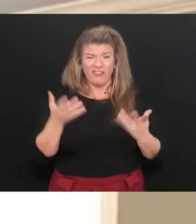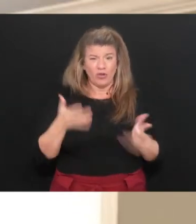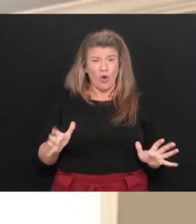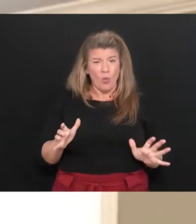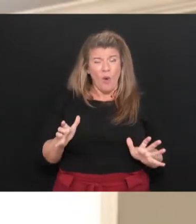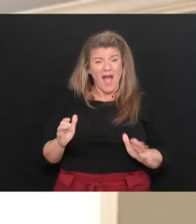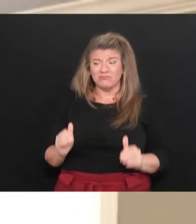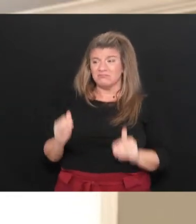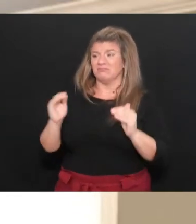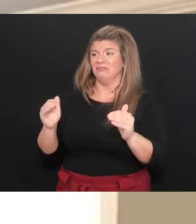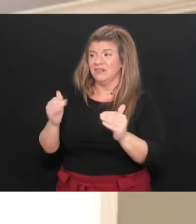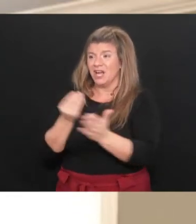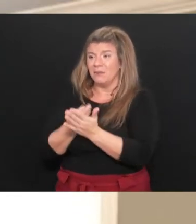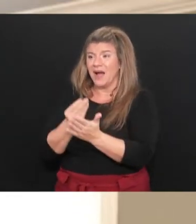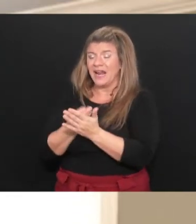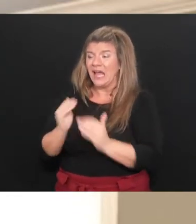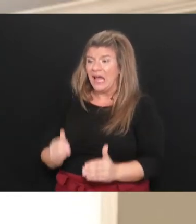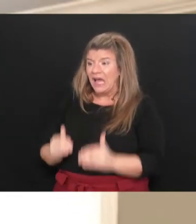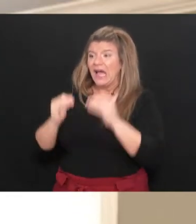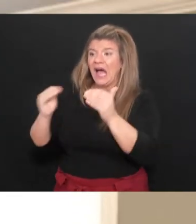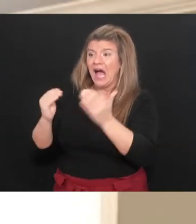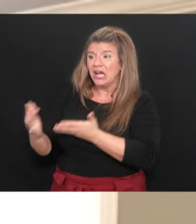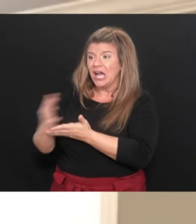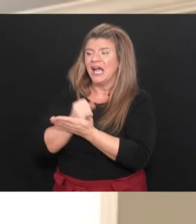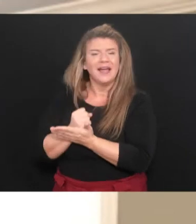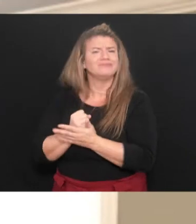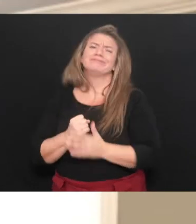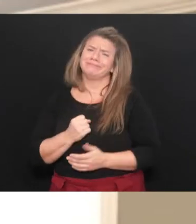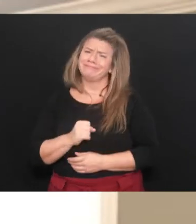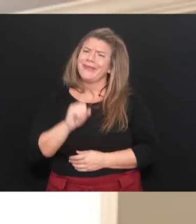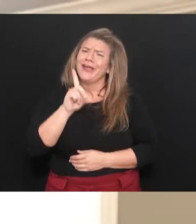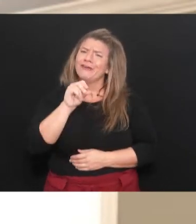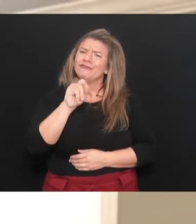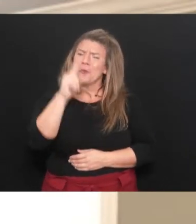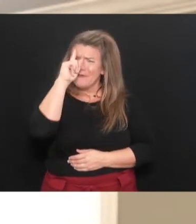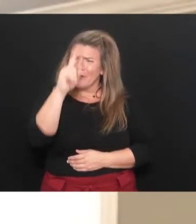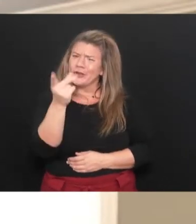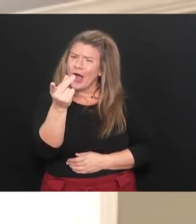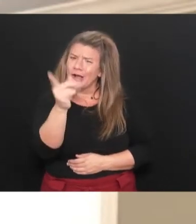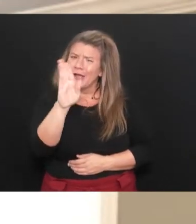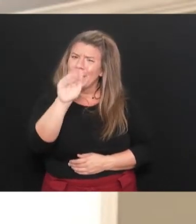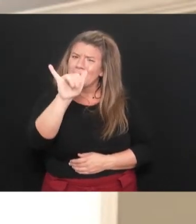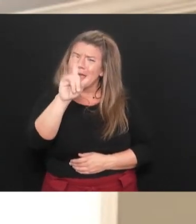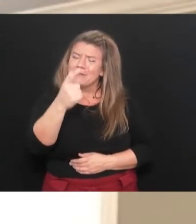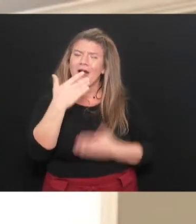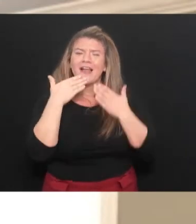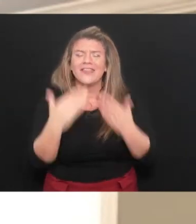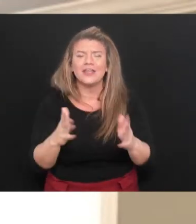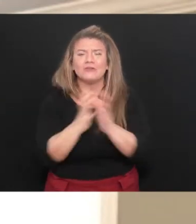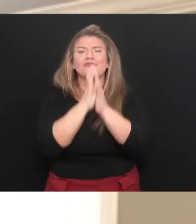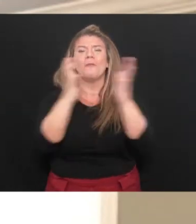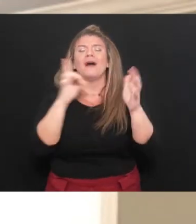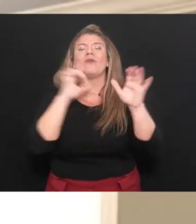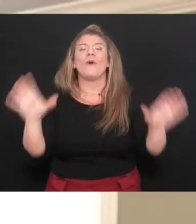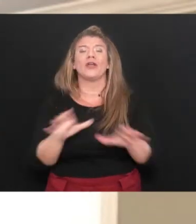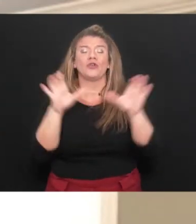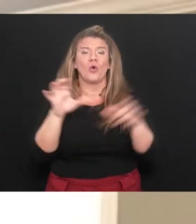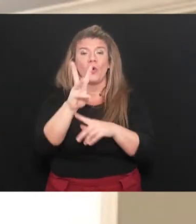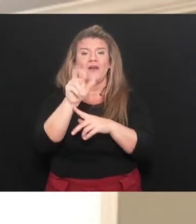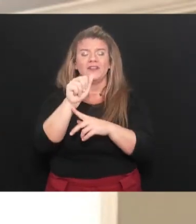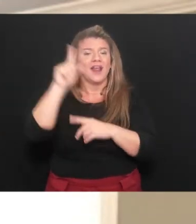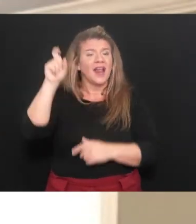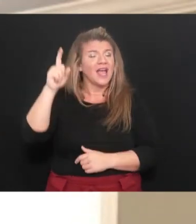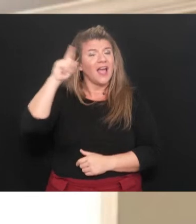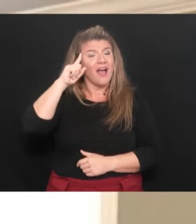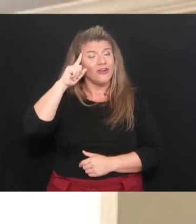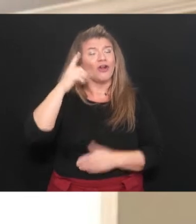do it for Baby Dog. There's so many reasons you can do that should motivate you. Thank you for what you're doing in West Virginia, Governor